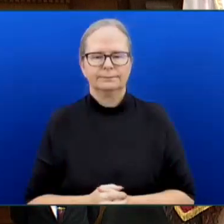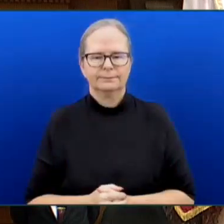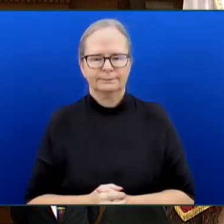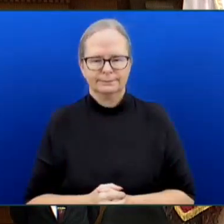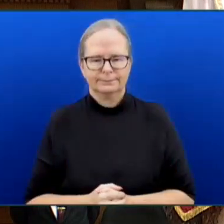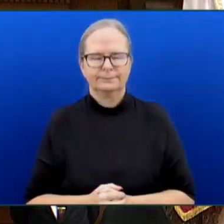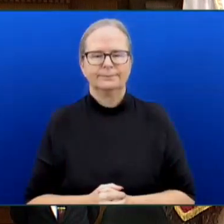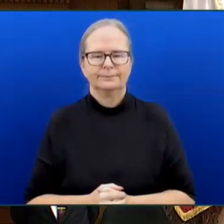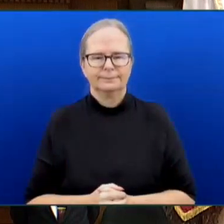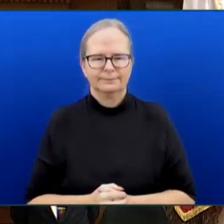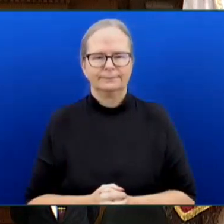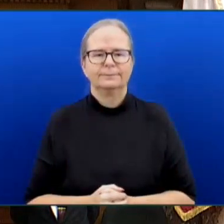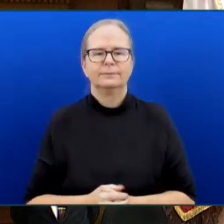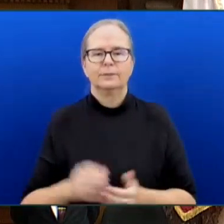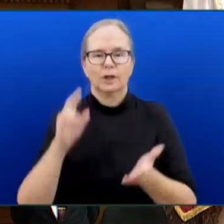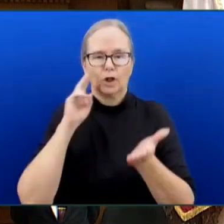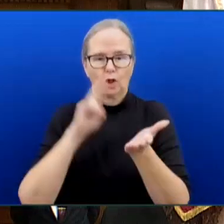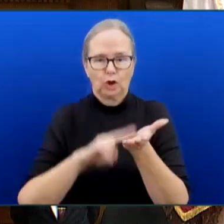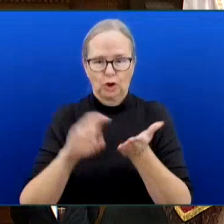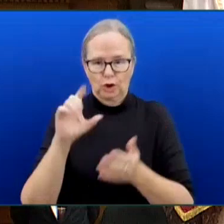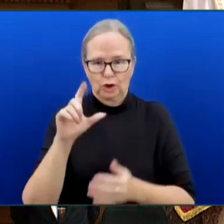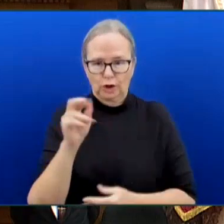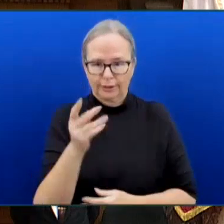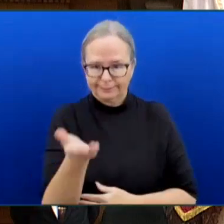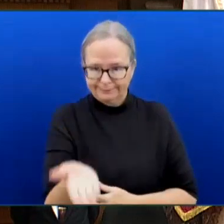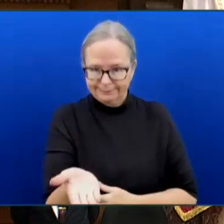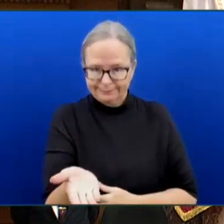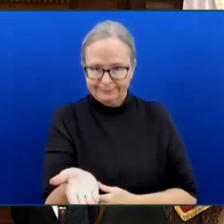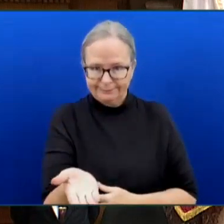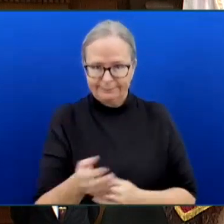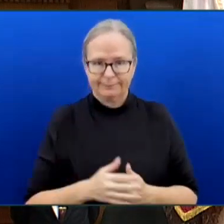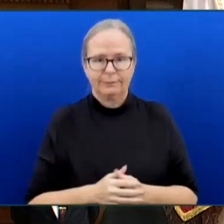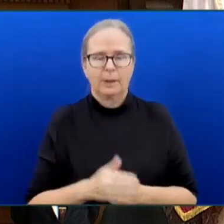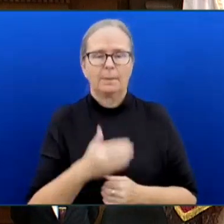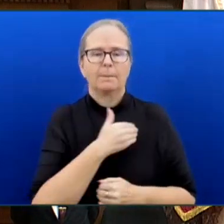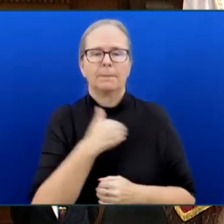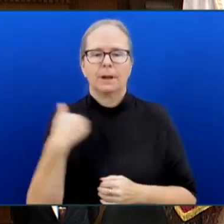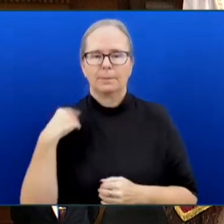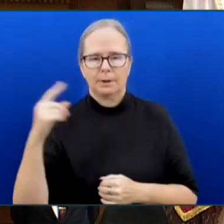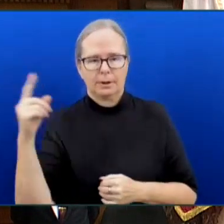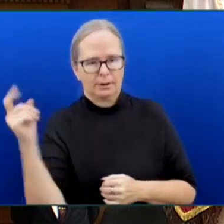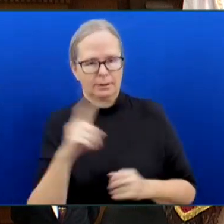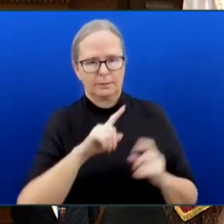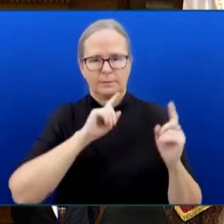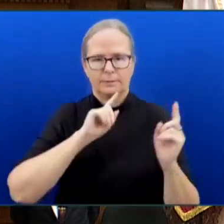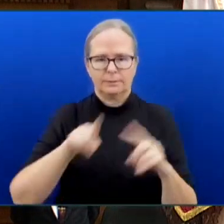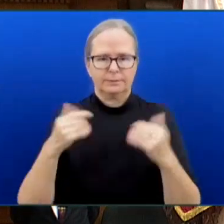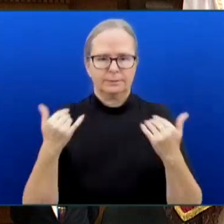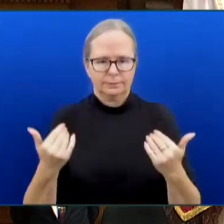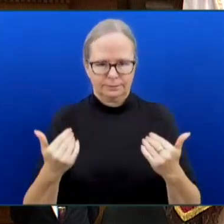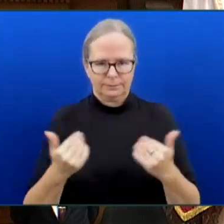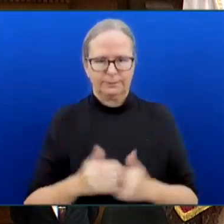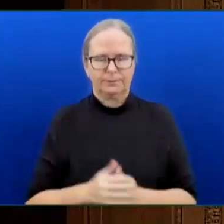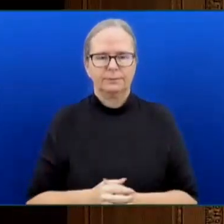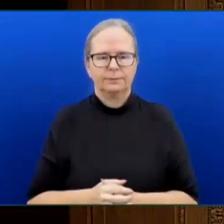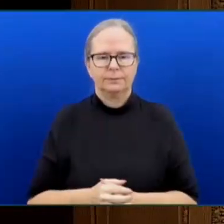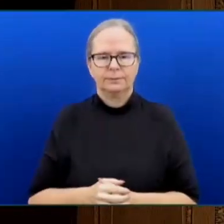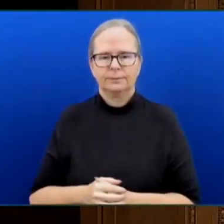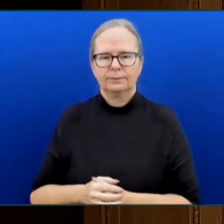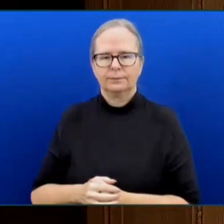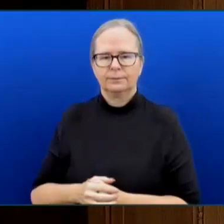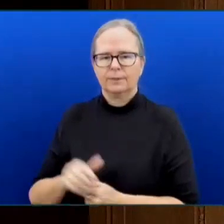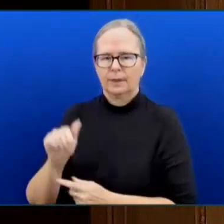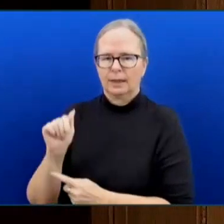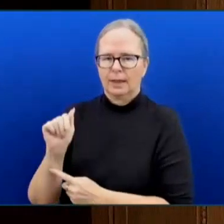Oral questions by members. Member for Abbotsford West. Thanks, Mr. Speaker. For weeks now, the